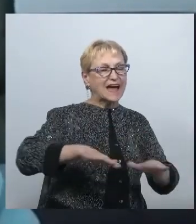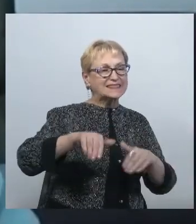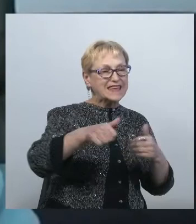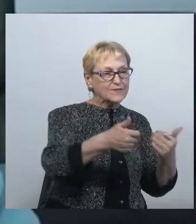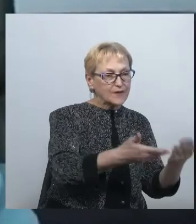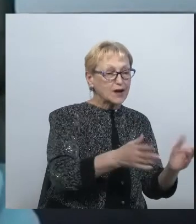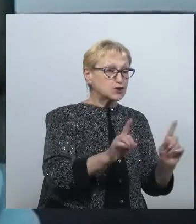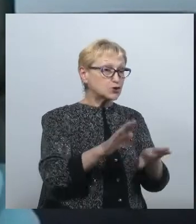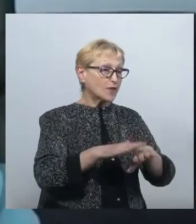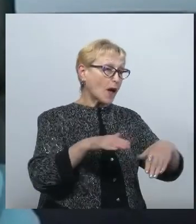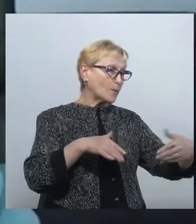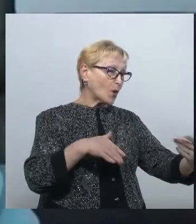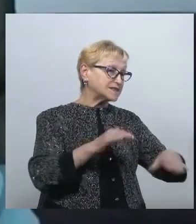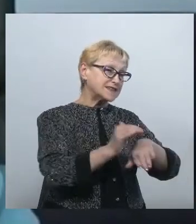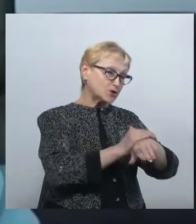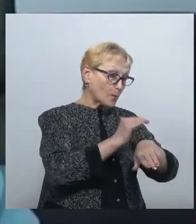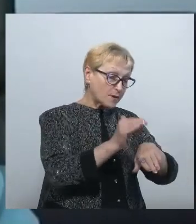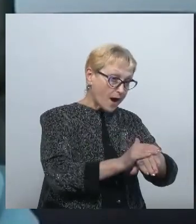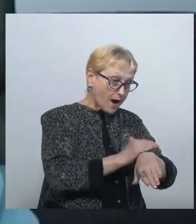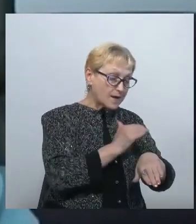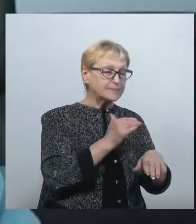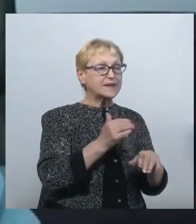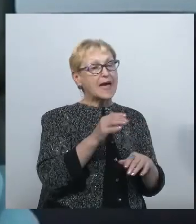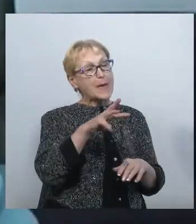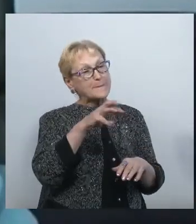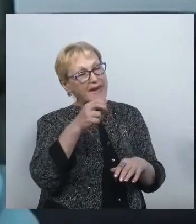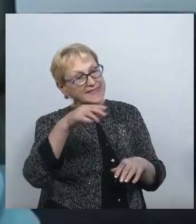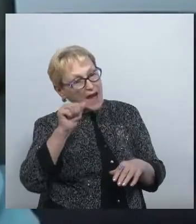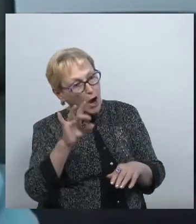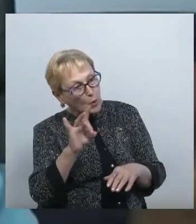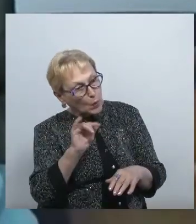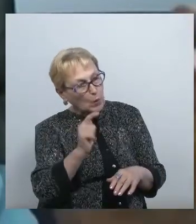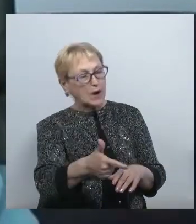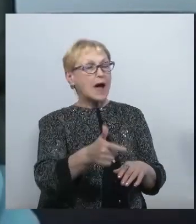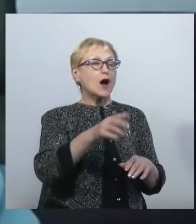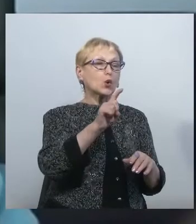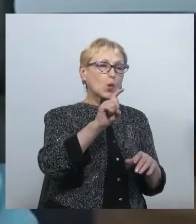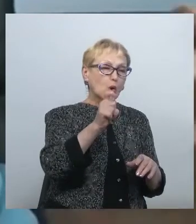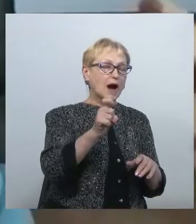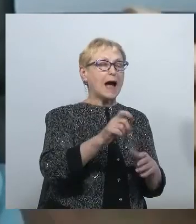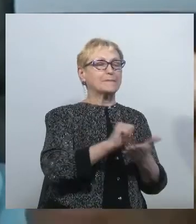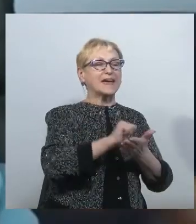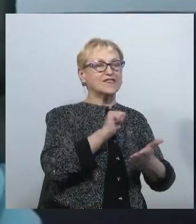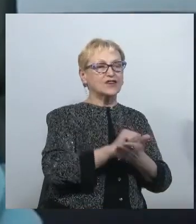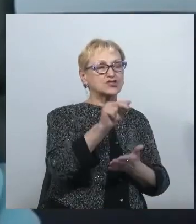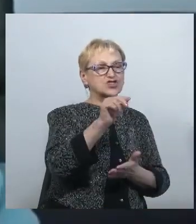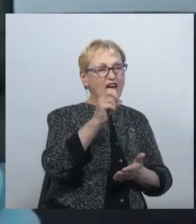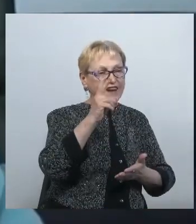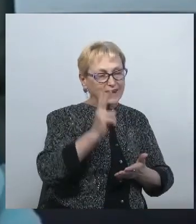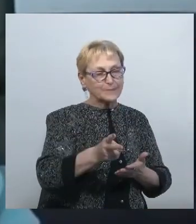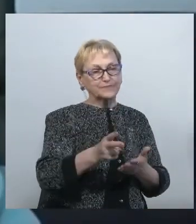initiatives which are on the right side. Media check, media